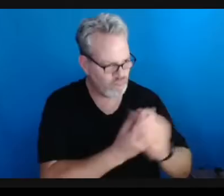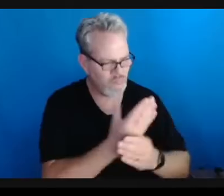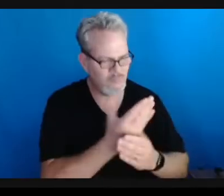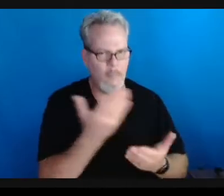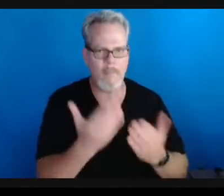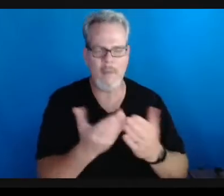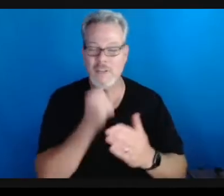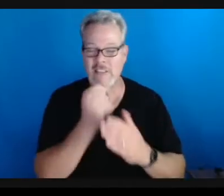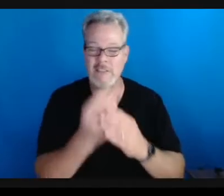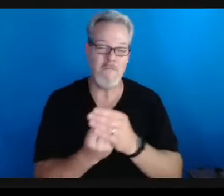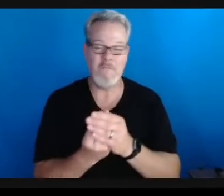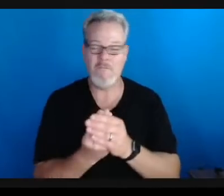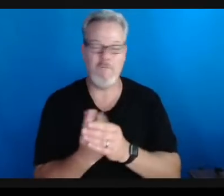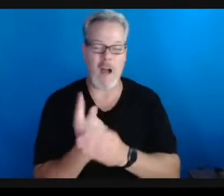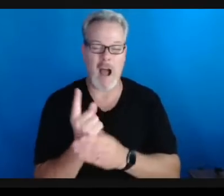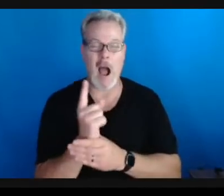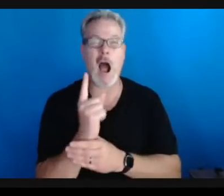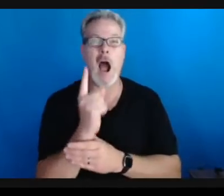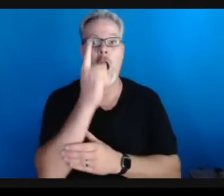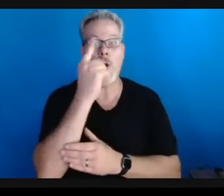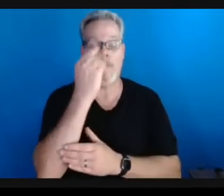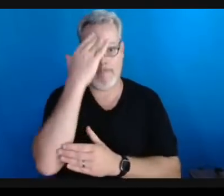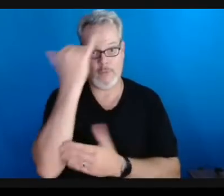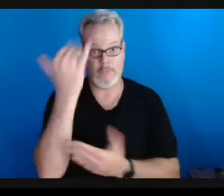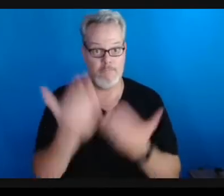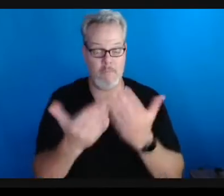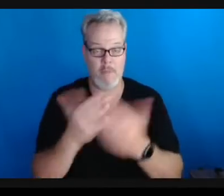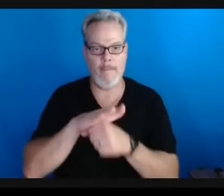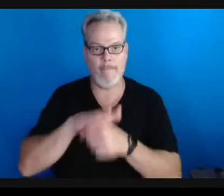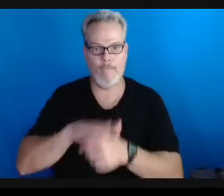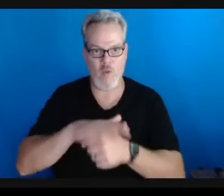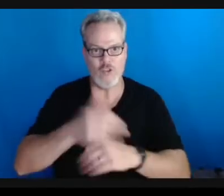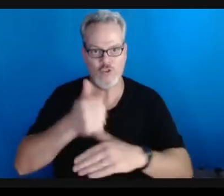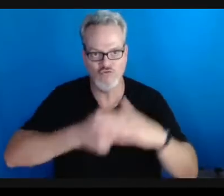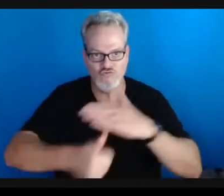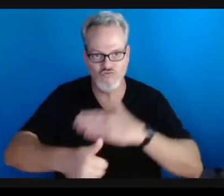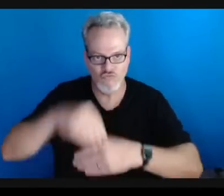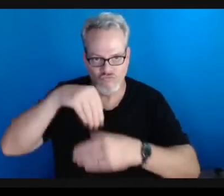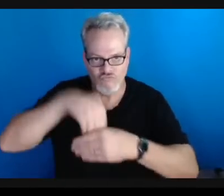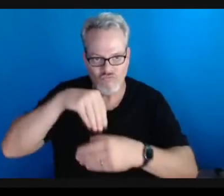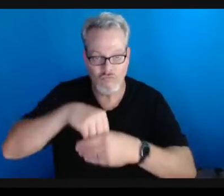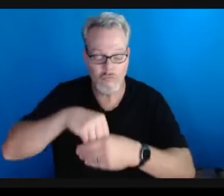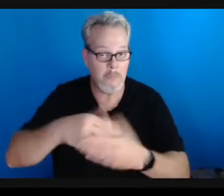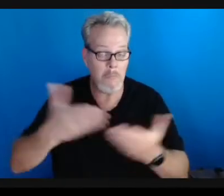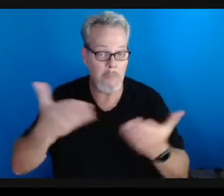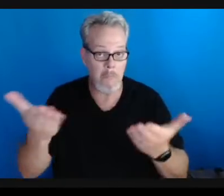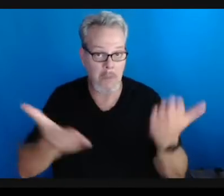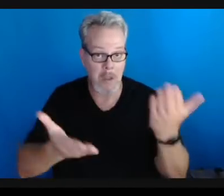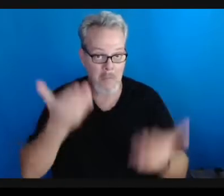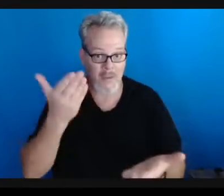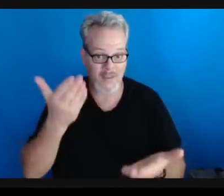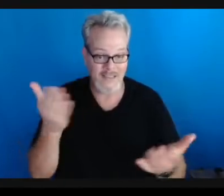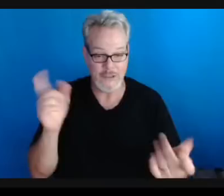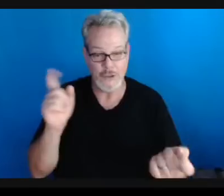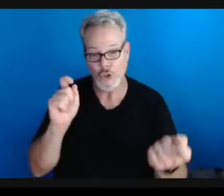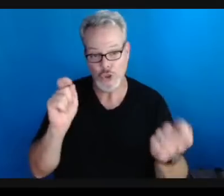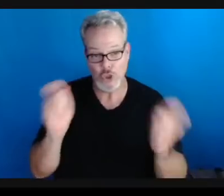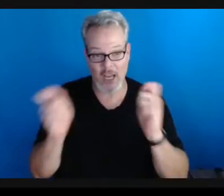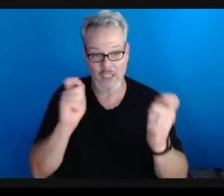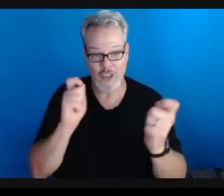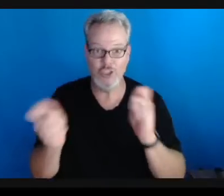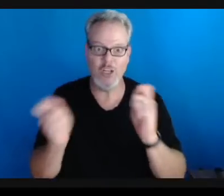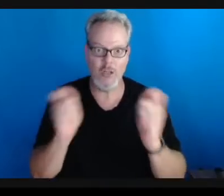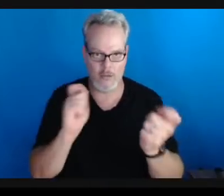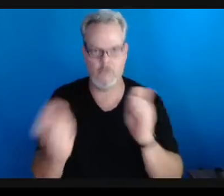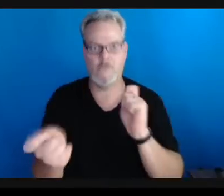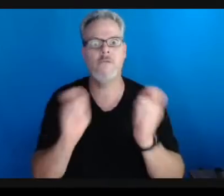quite as high because of the pressure. Is just something funny like that might be going on. Certainly it's changing a lot. You can see from the surface, and you would